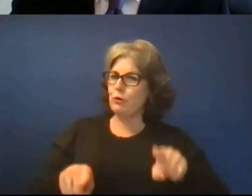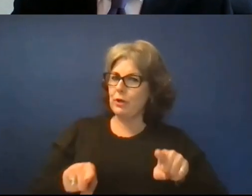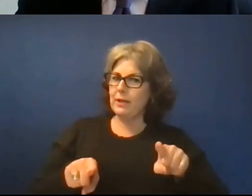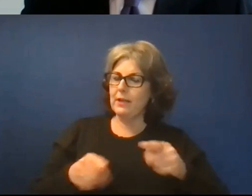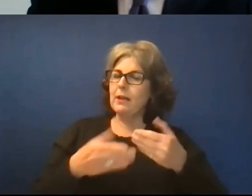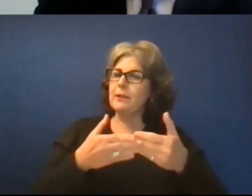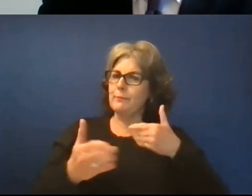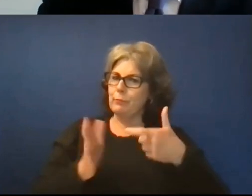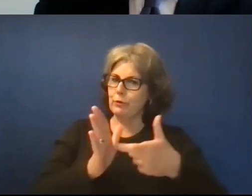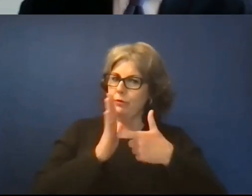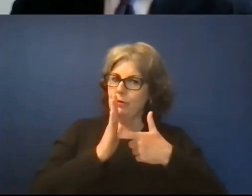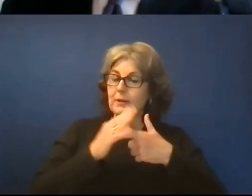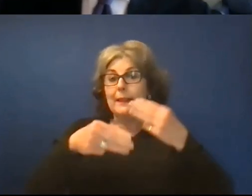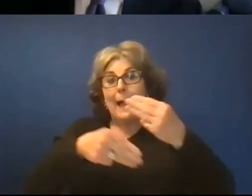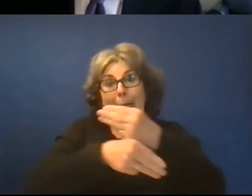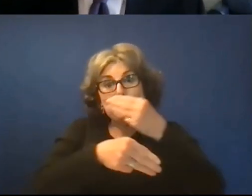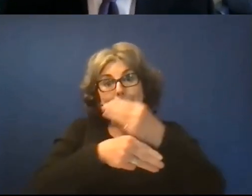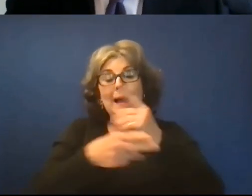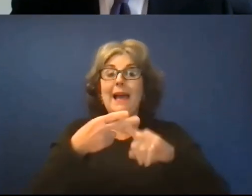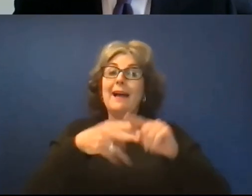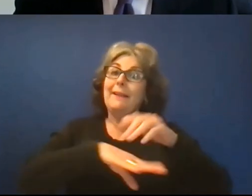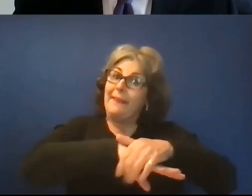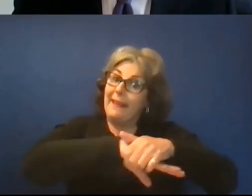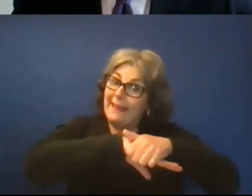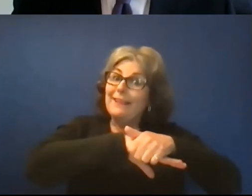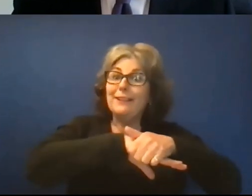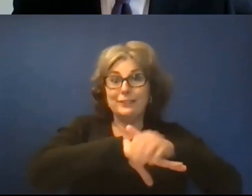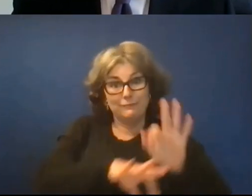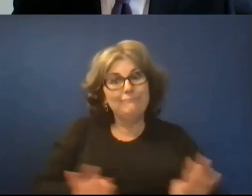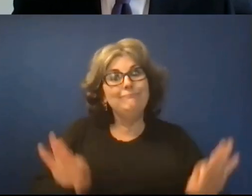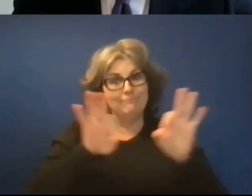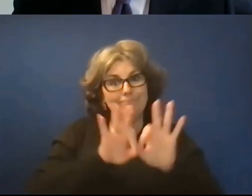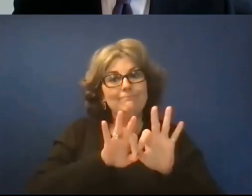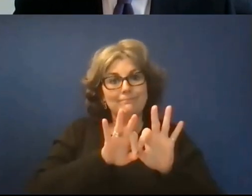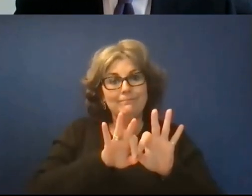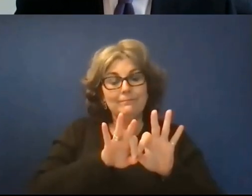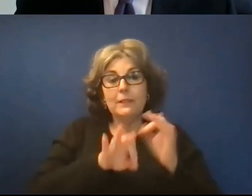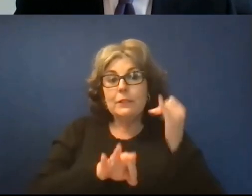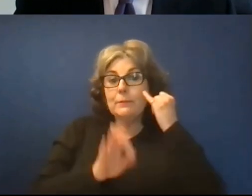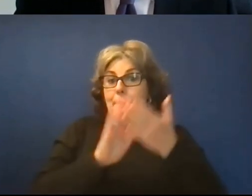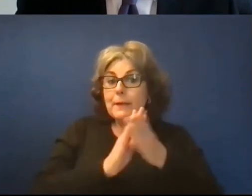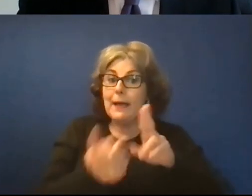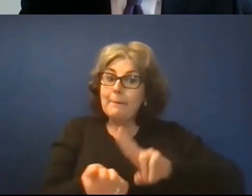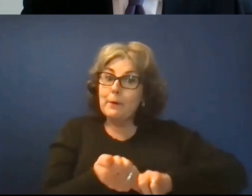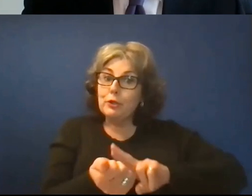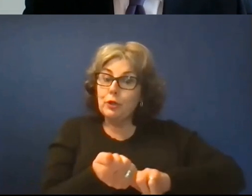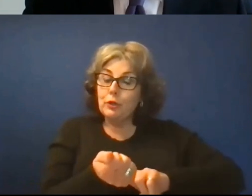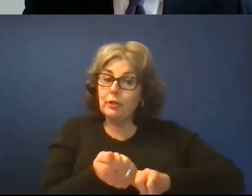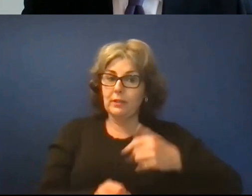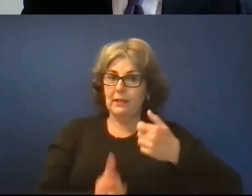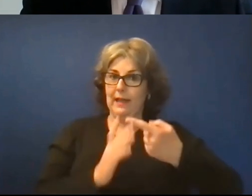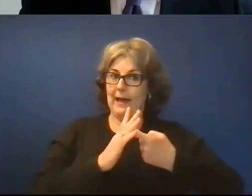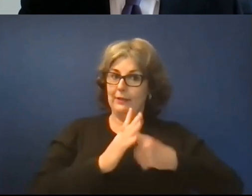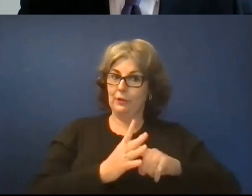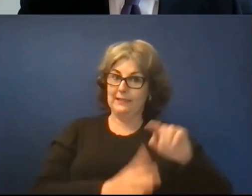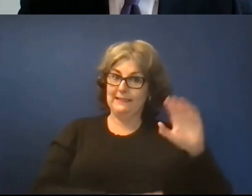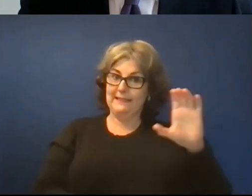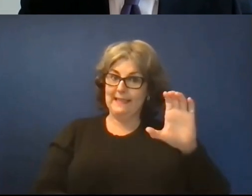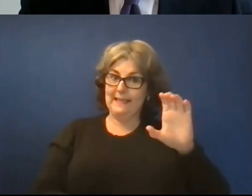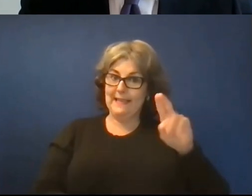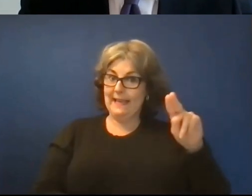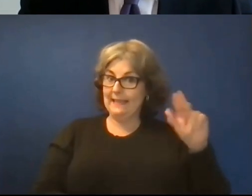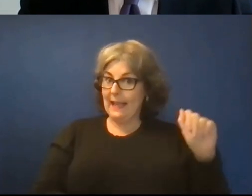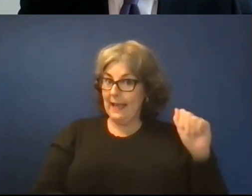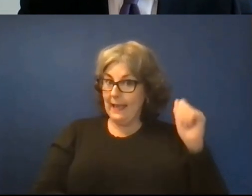prereqs, especially your math and your English. But if you want to be a nurse, like for myself, I started out as a CNA